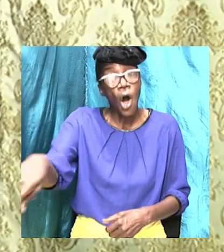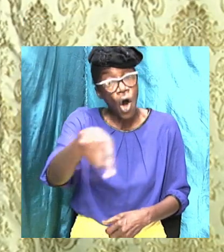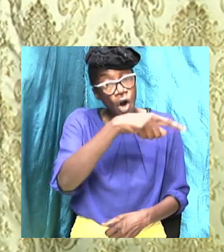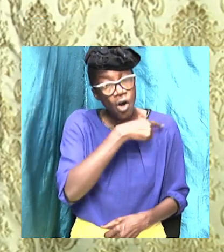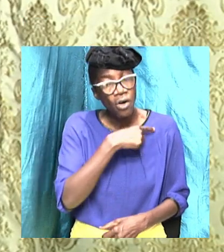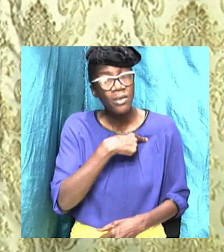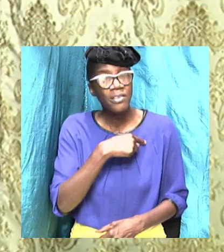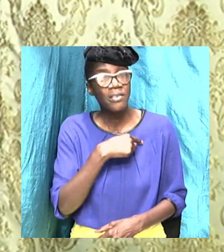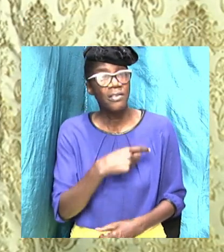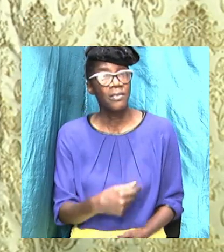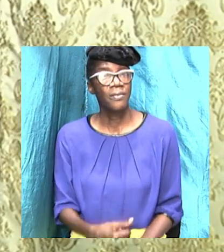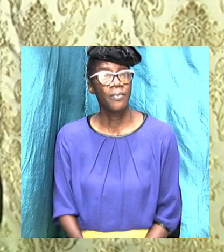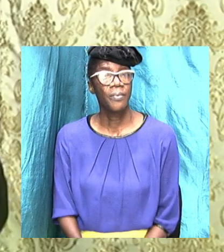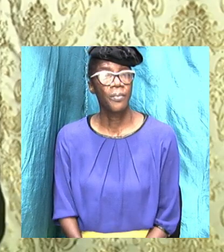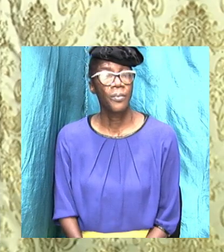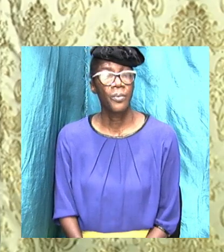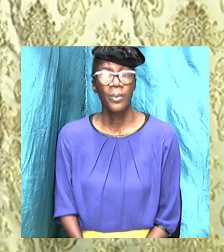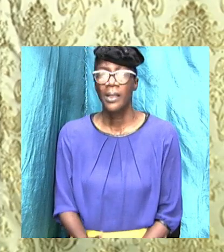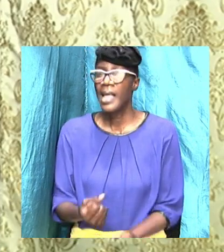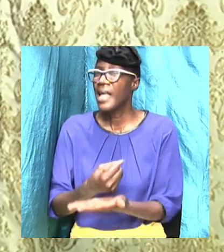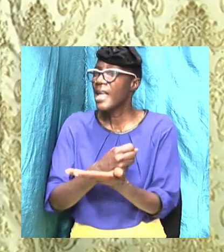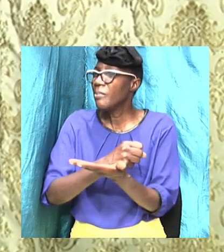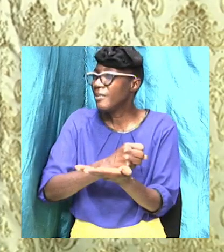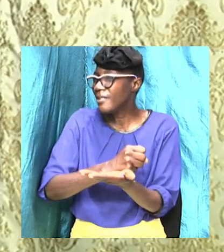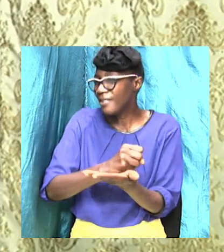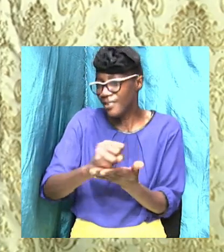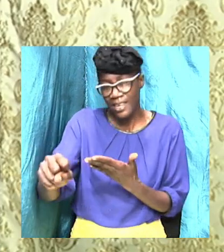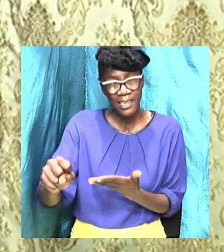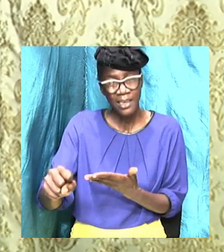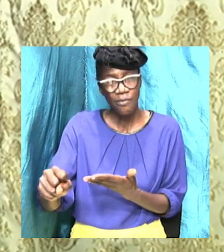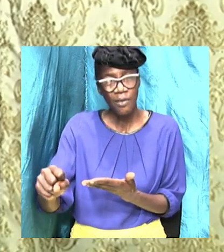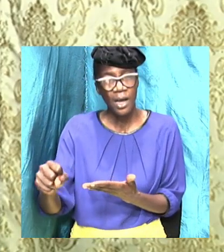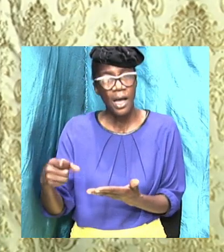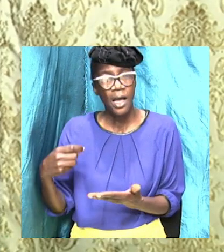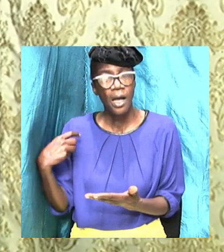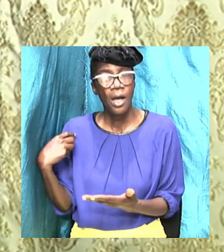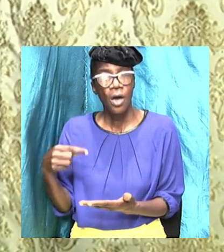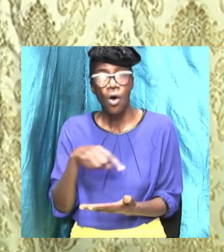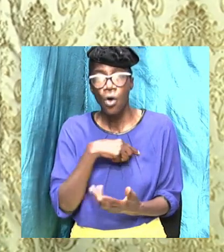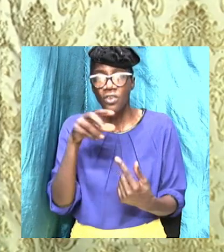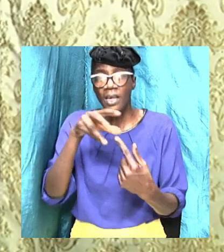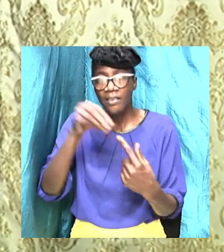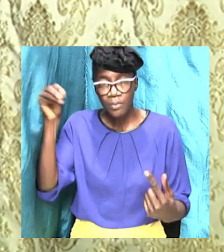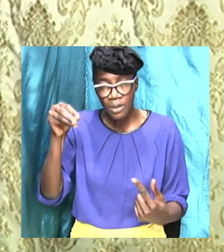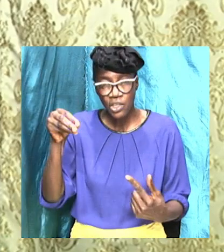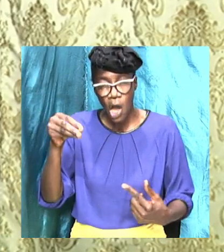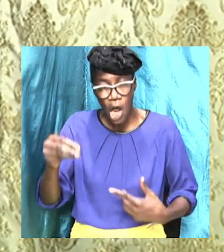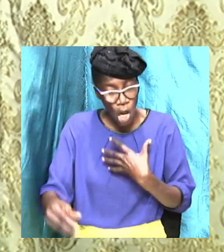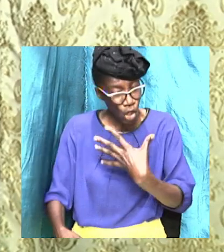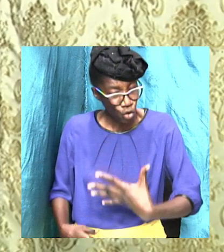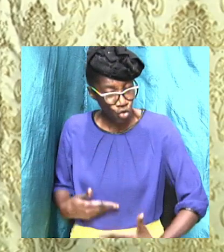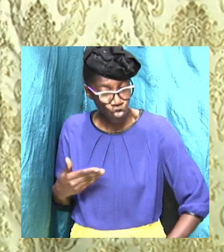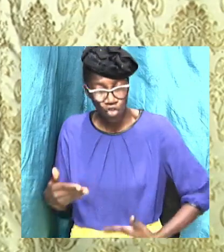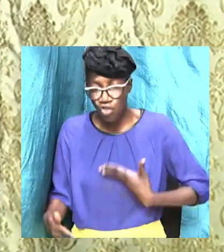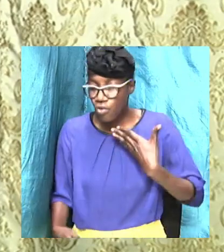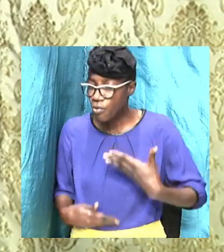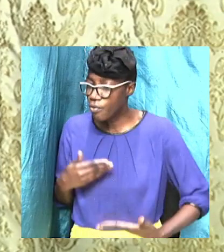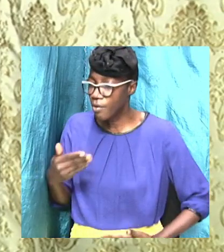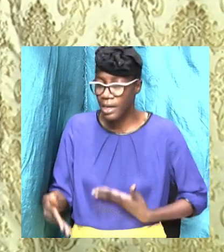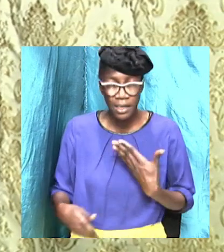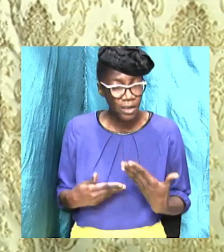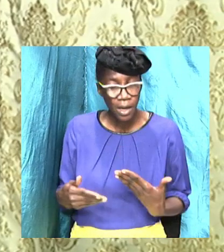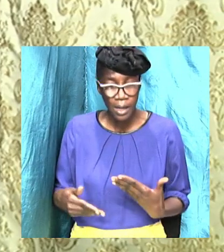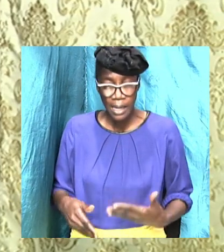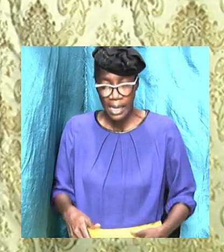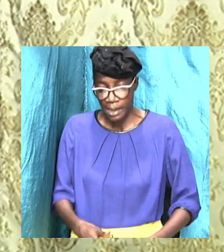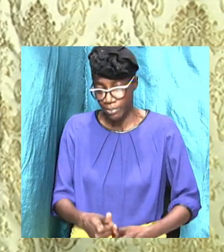us, he sanctifies us as a special treasure. He sets us